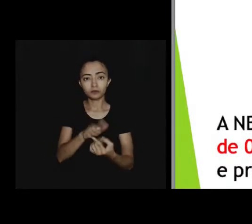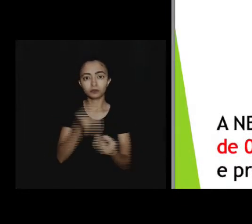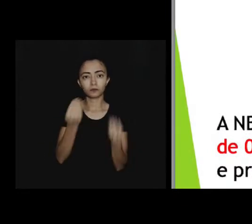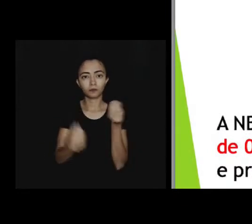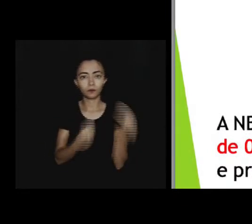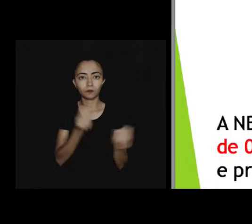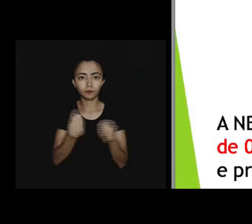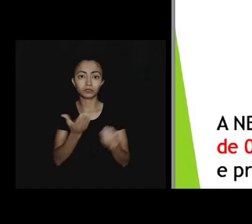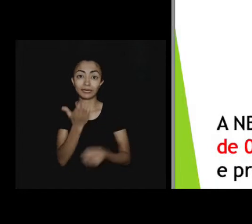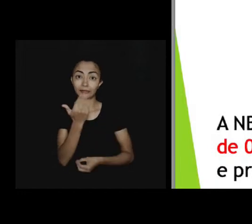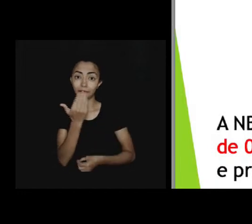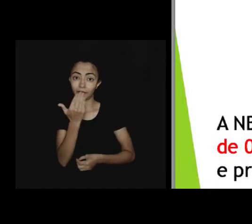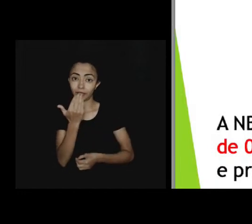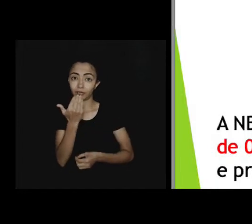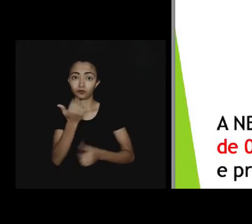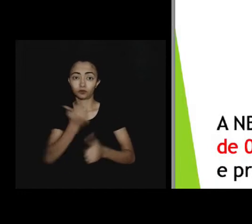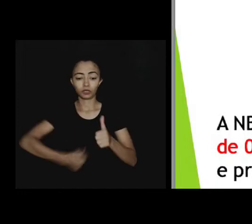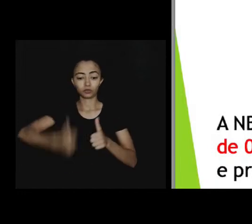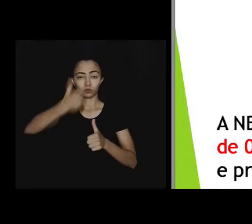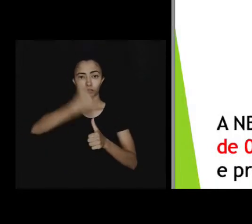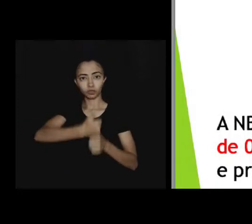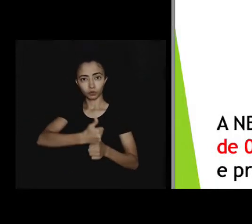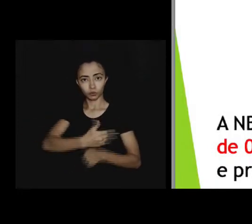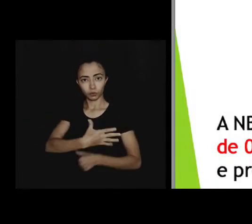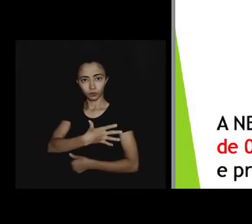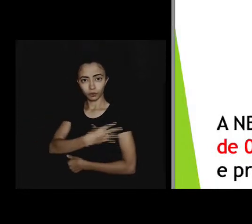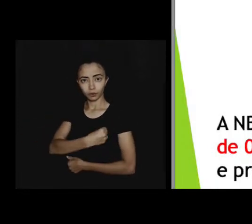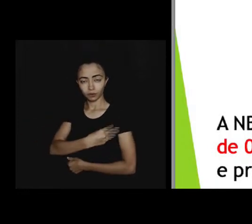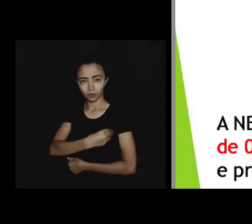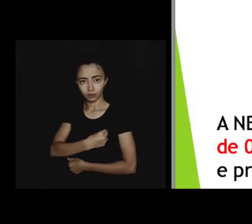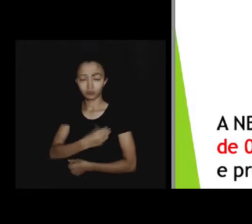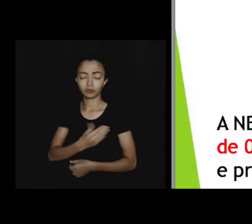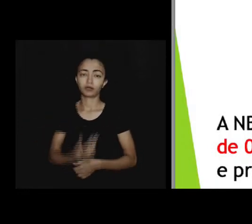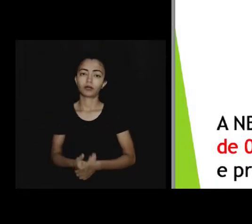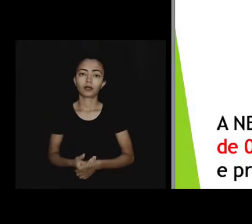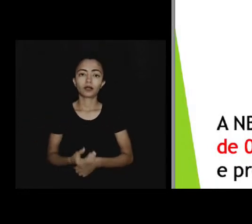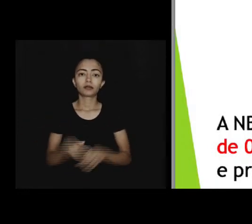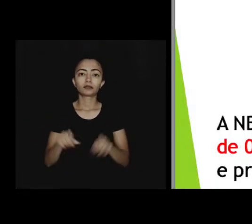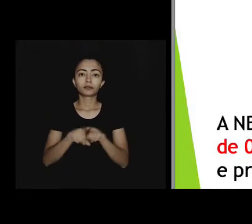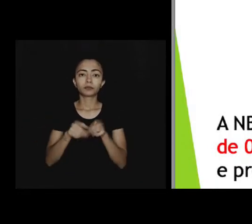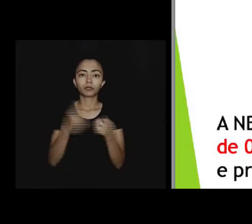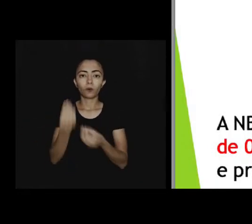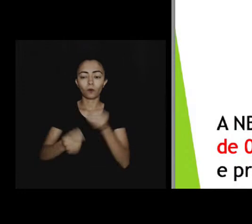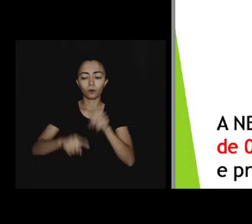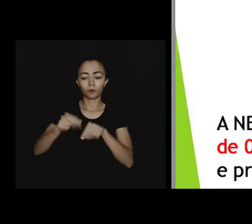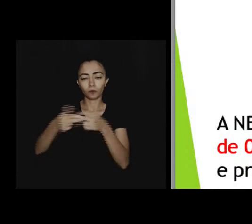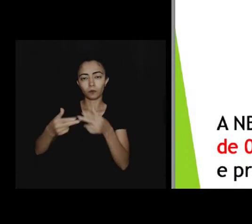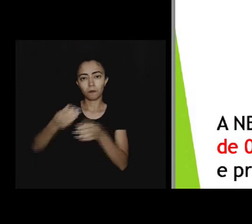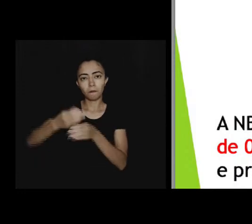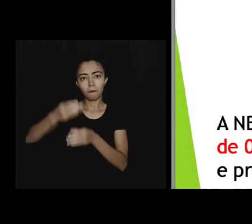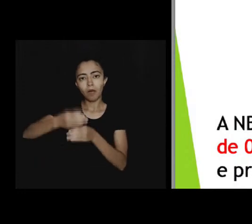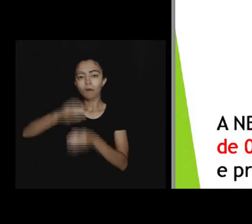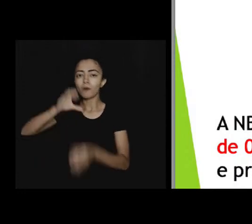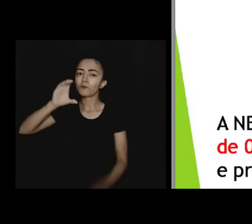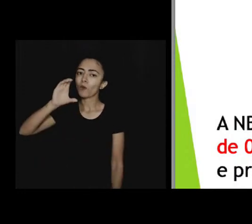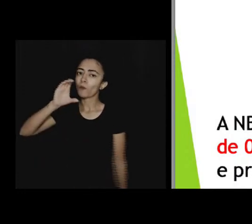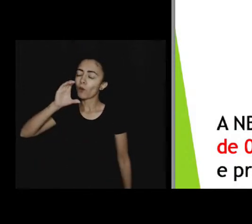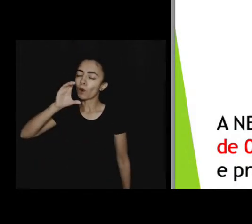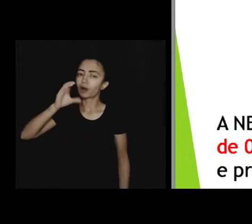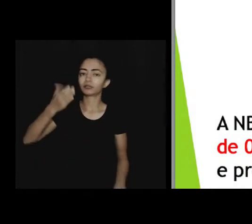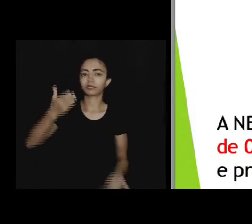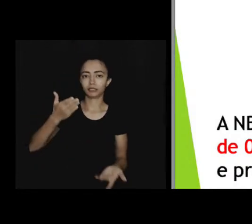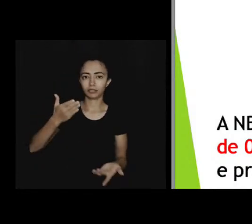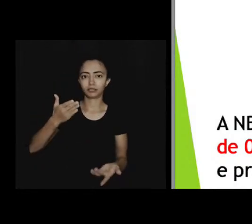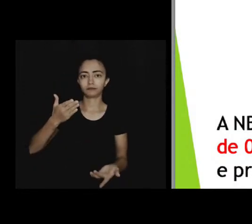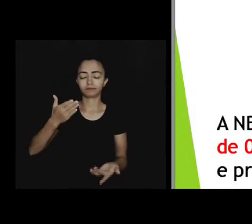that substitutes breast milk, apart from everything from 0 to 36 months,